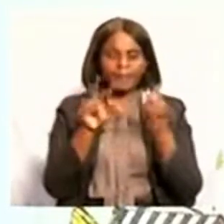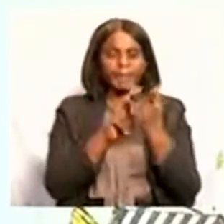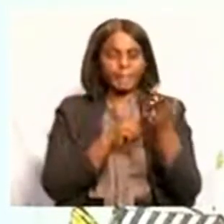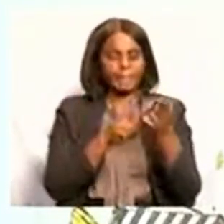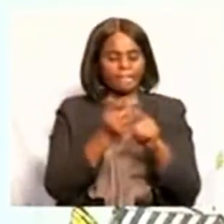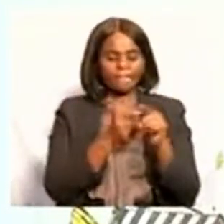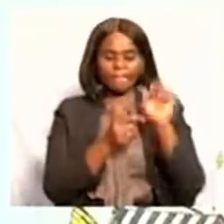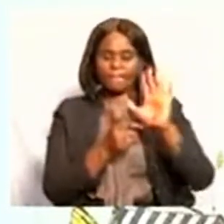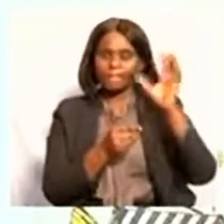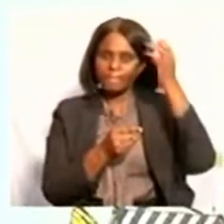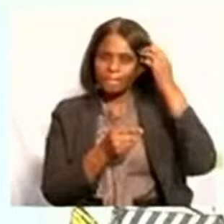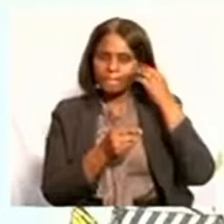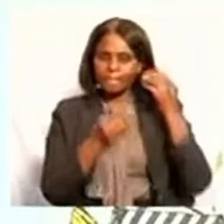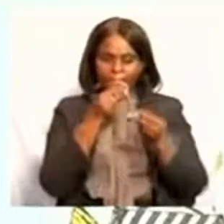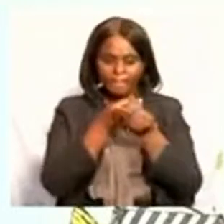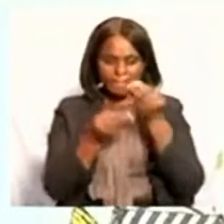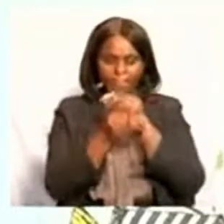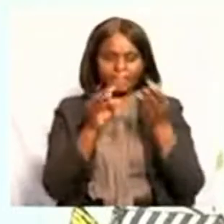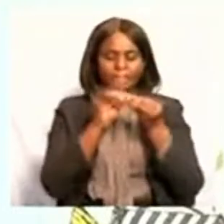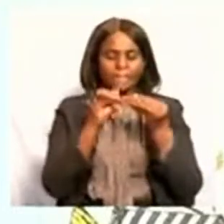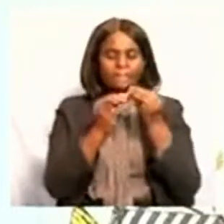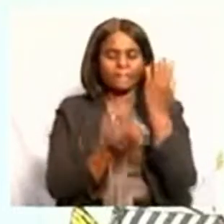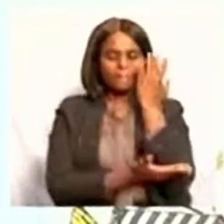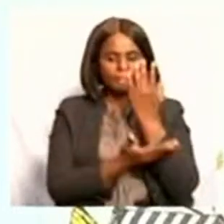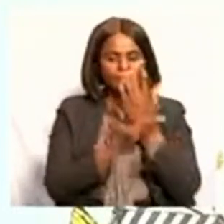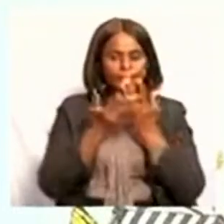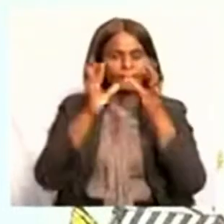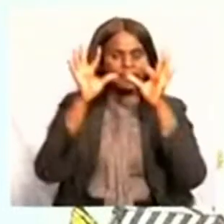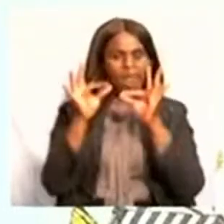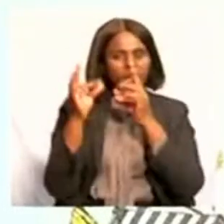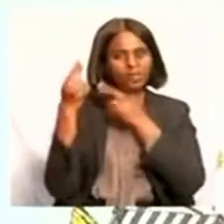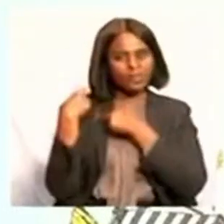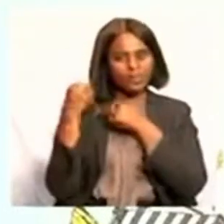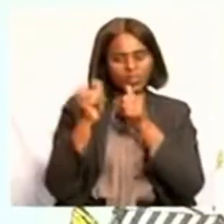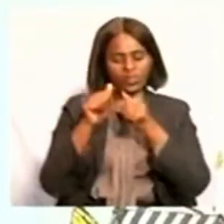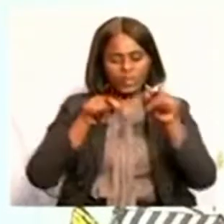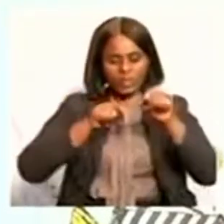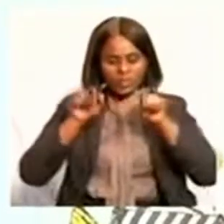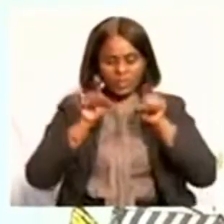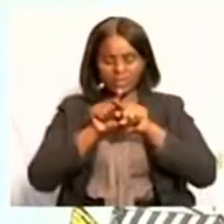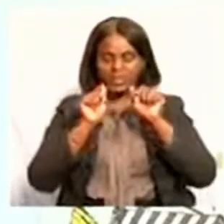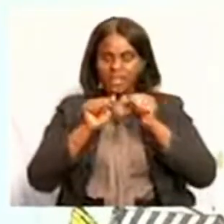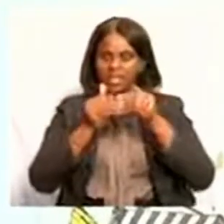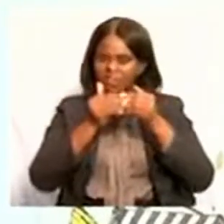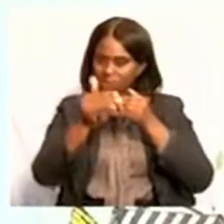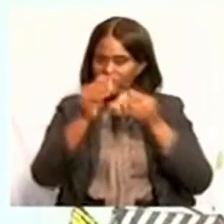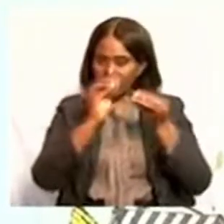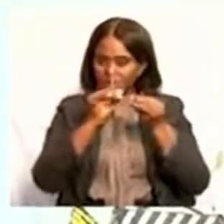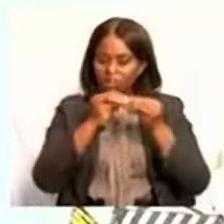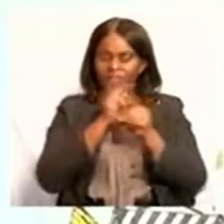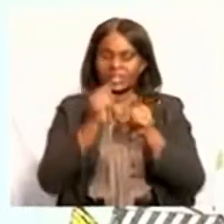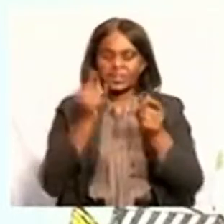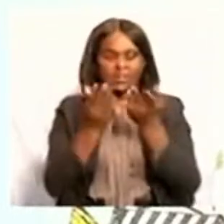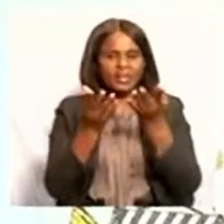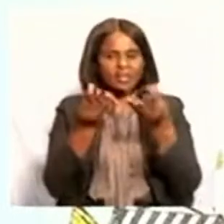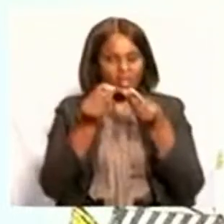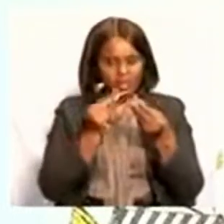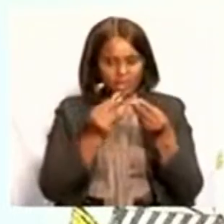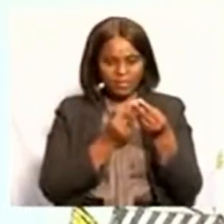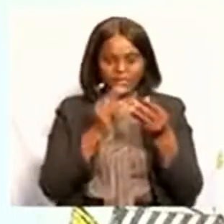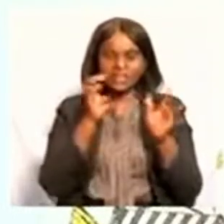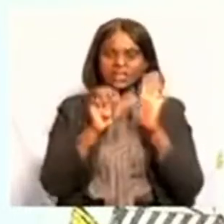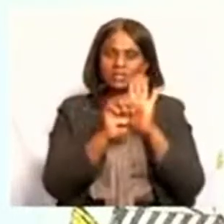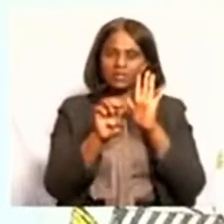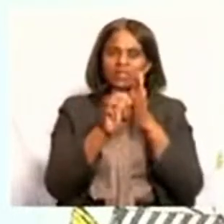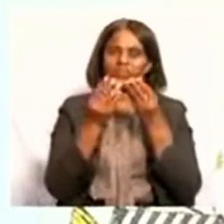the office contribute to enhancing public accountability and governance. And we may also go further to just maybe give us a few examples